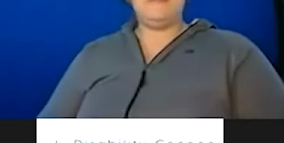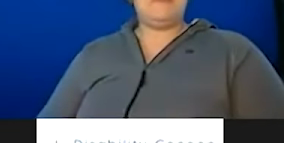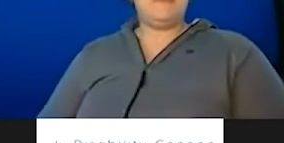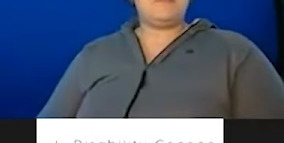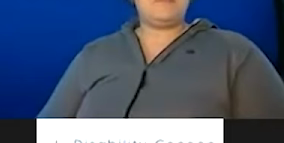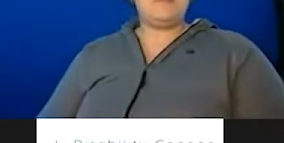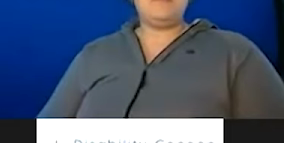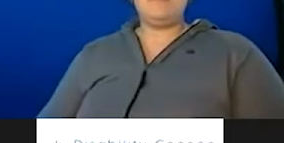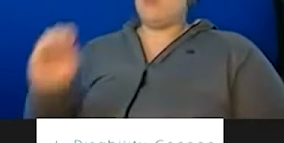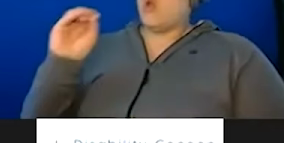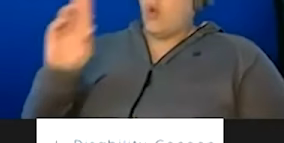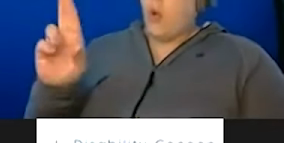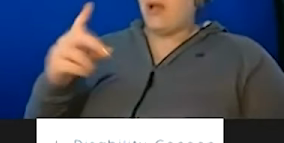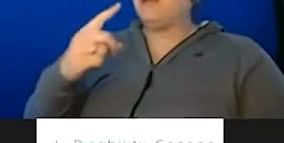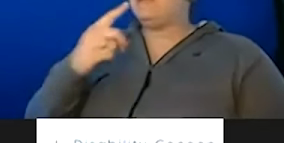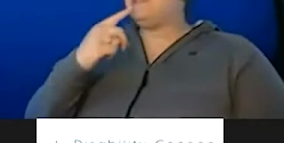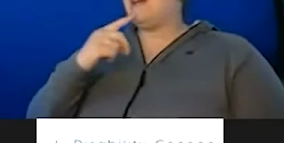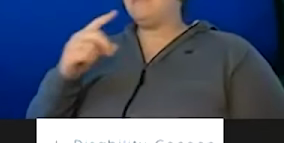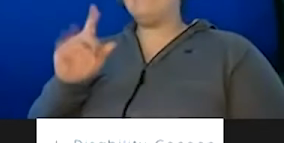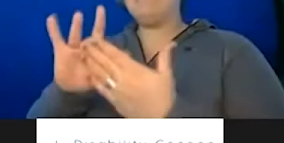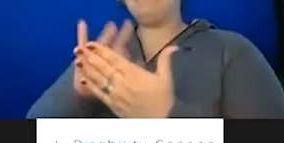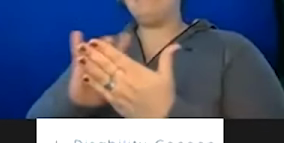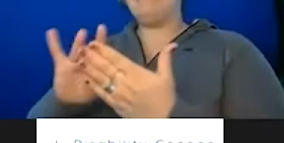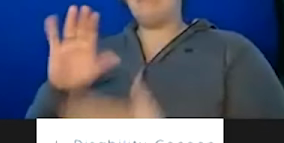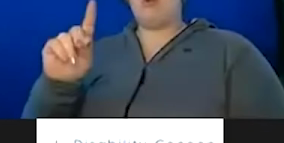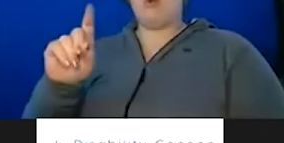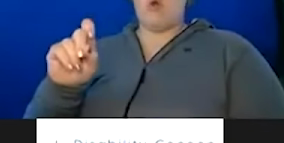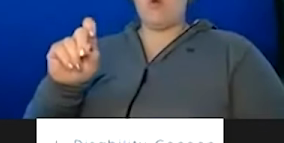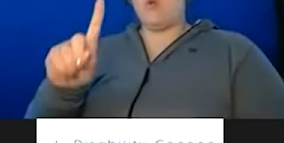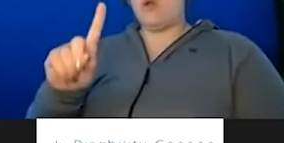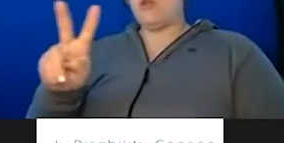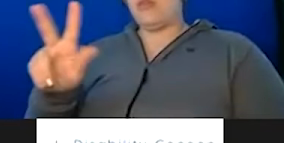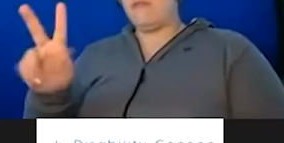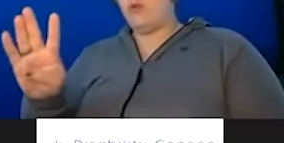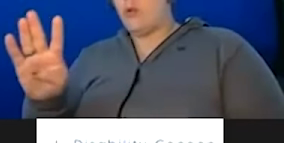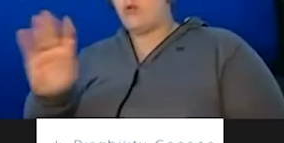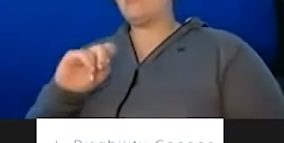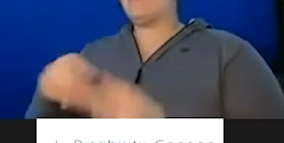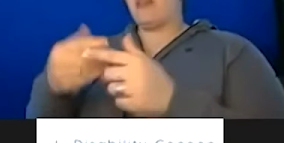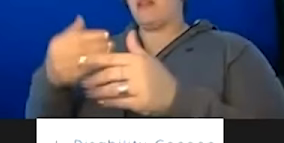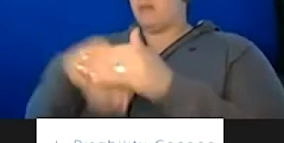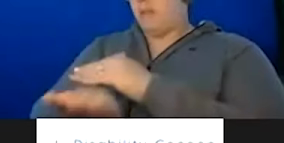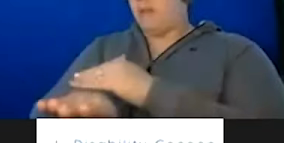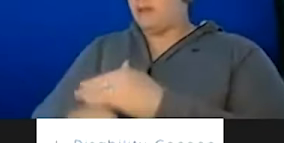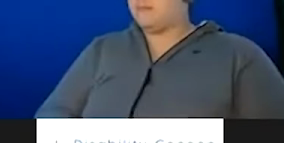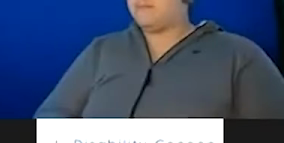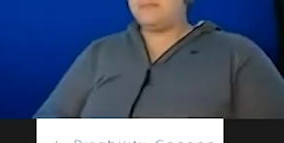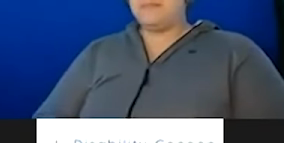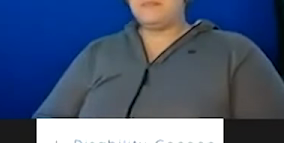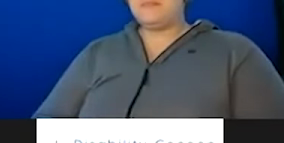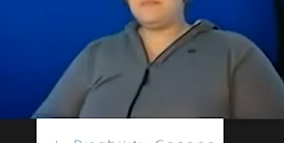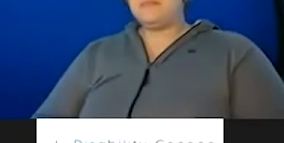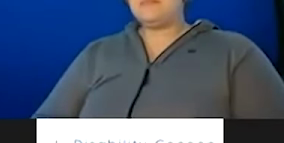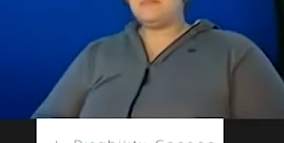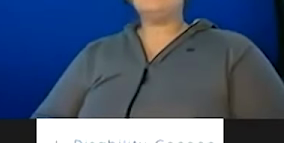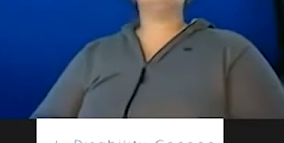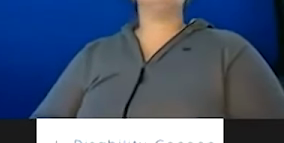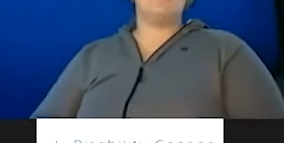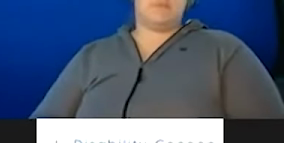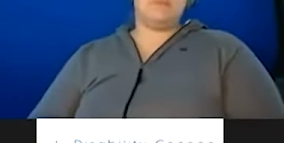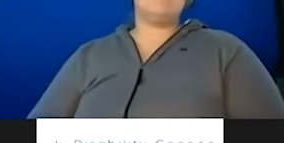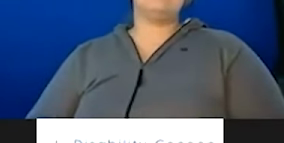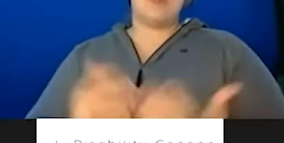into the door and come on in. Yeah. So it allowed them to be able to have some freedom there with being